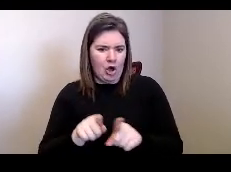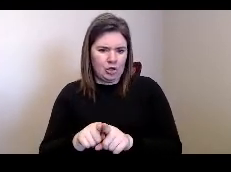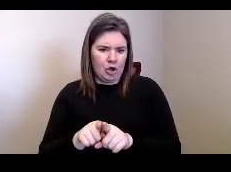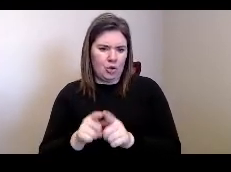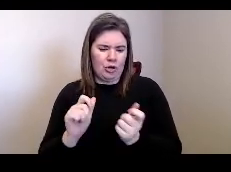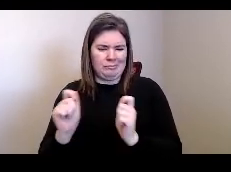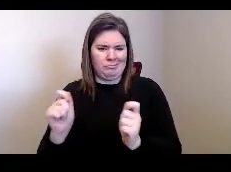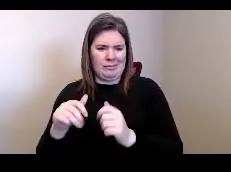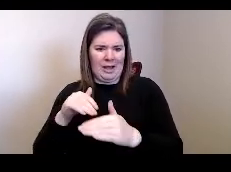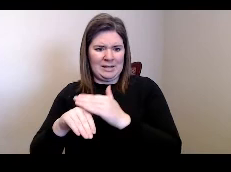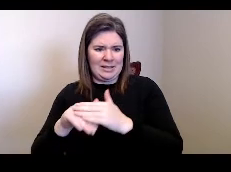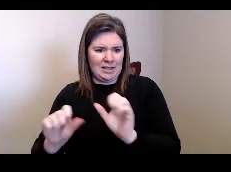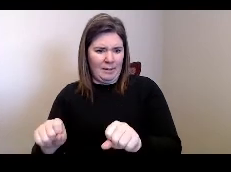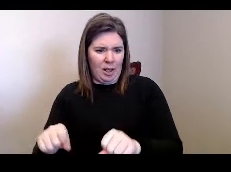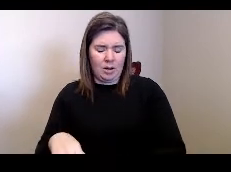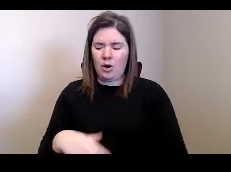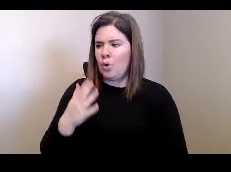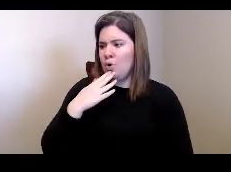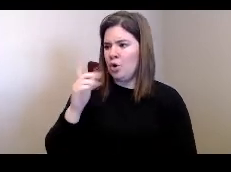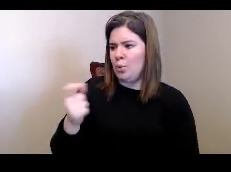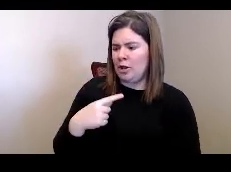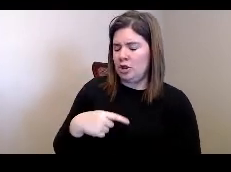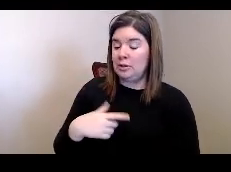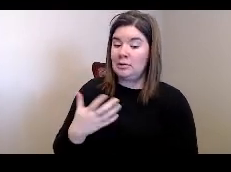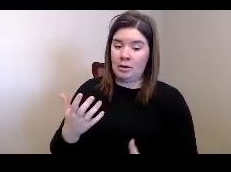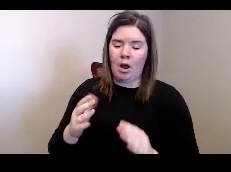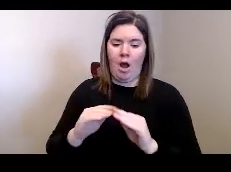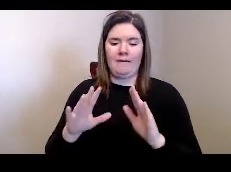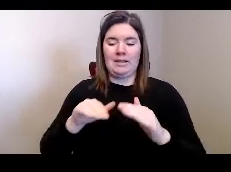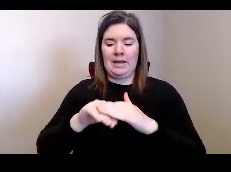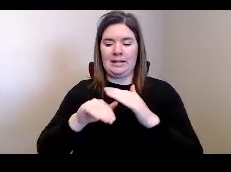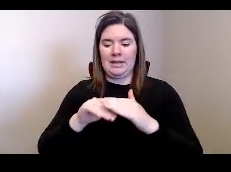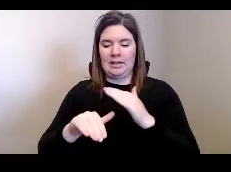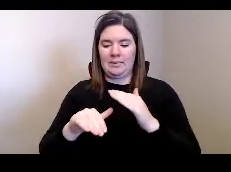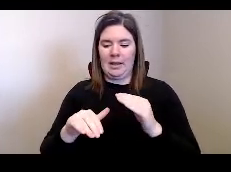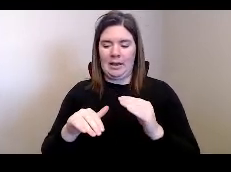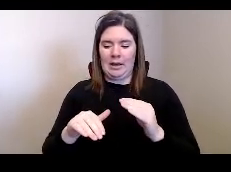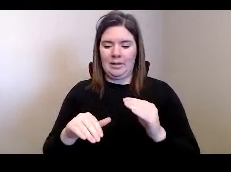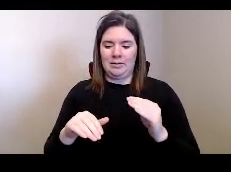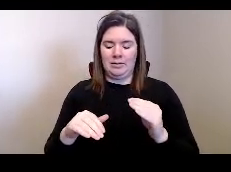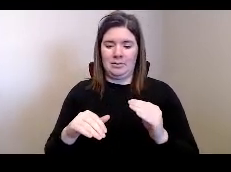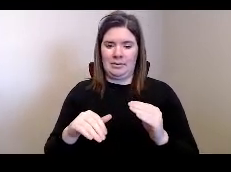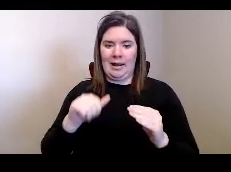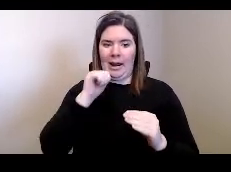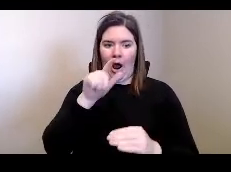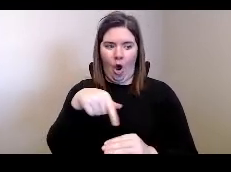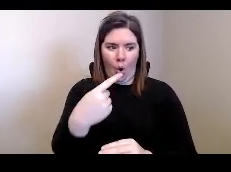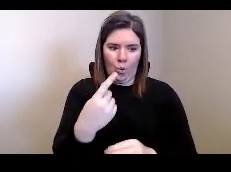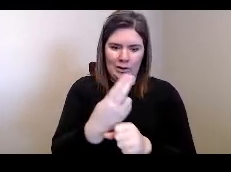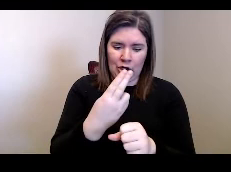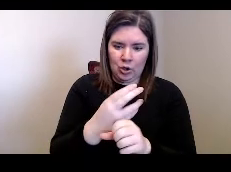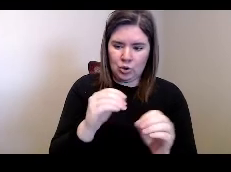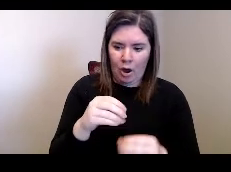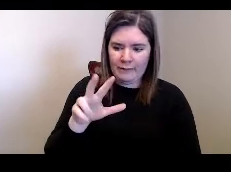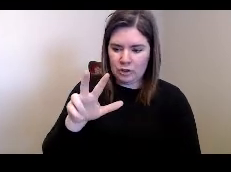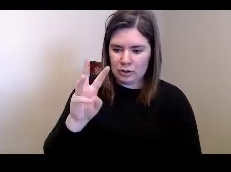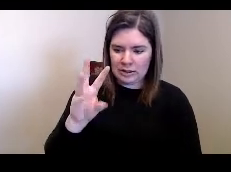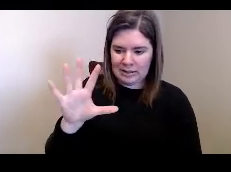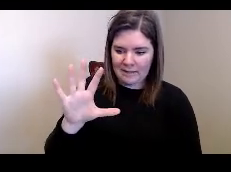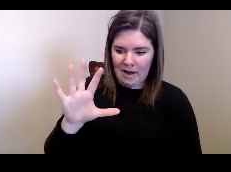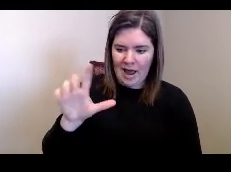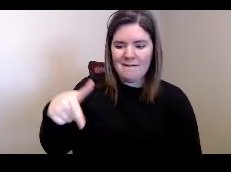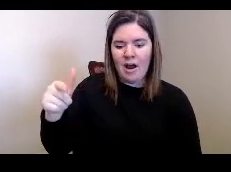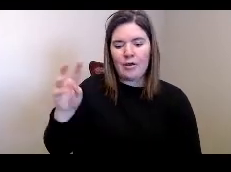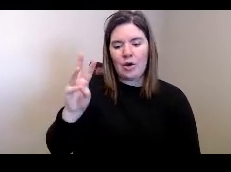That's a great question. So yeah, accessibility obviously extends beyond Office 365 websites such as